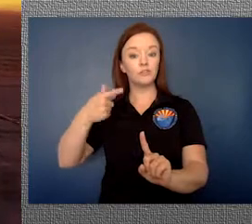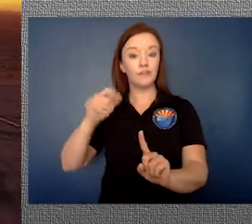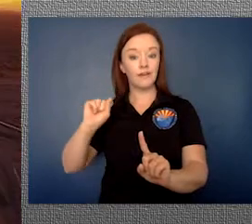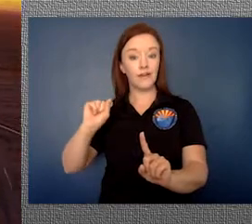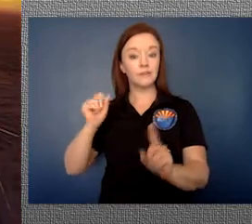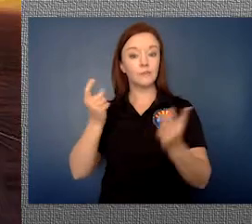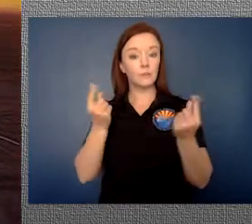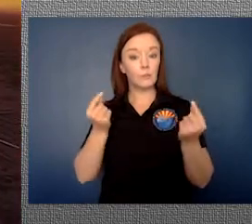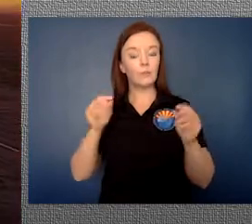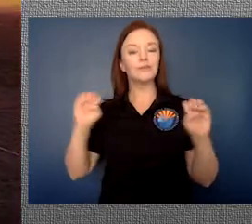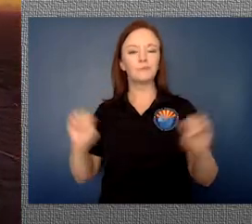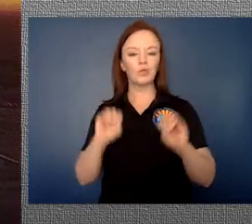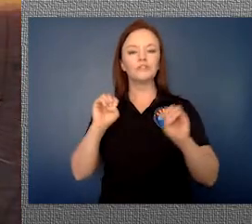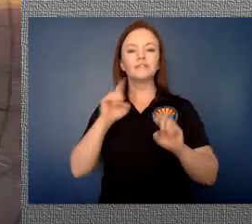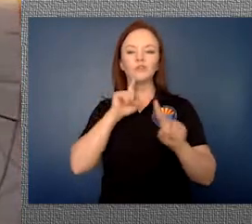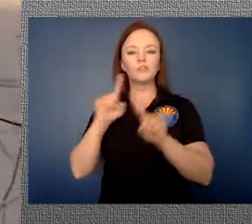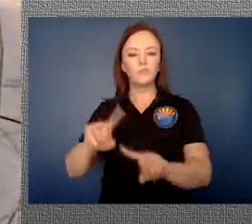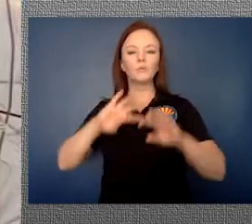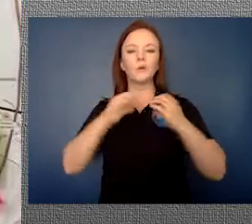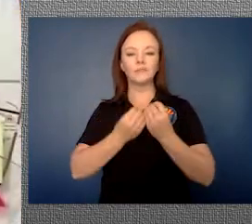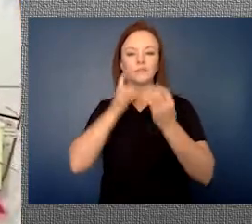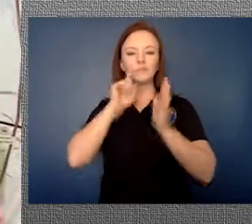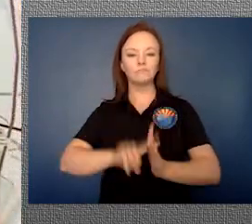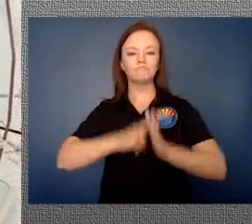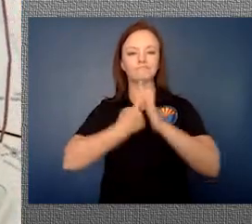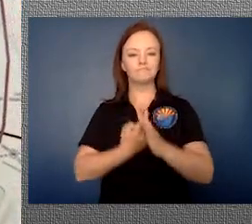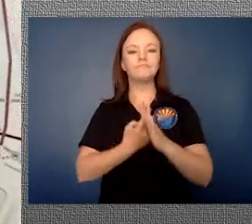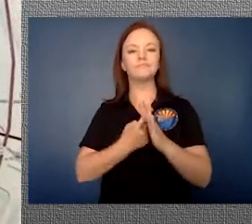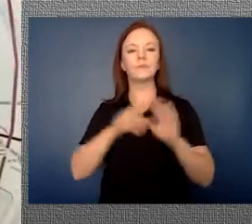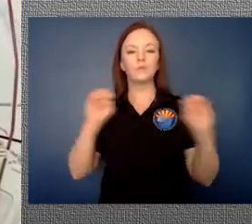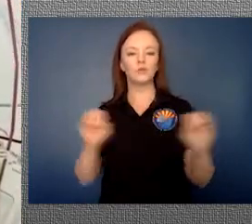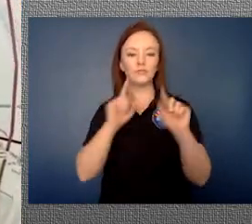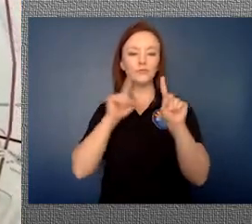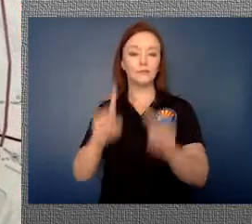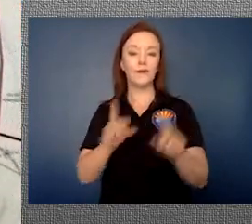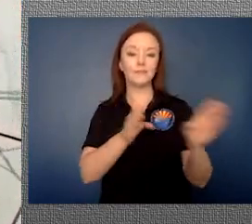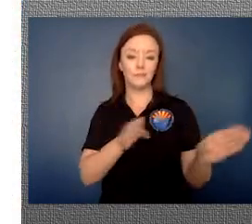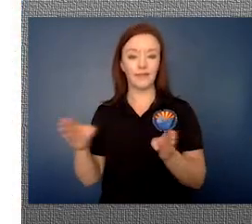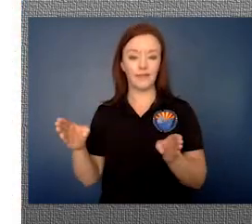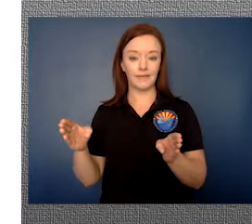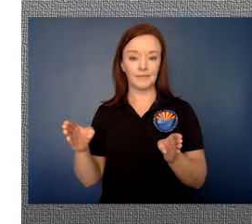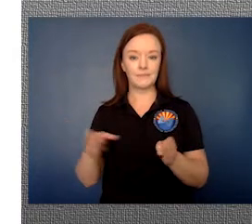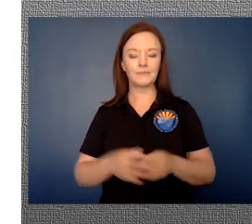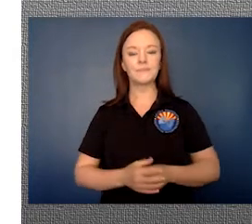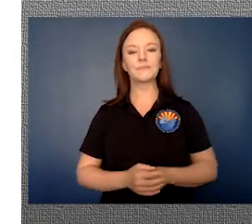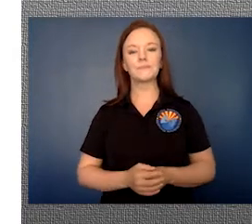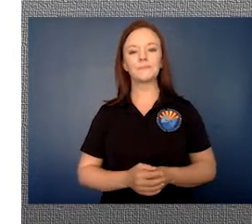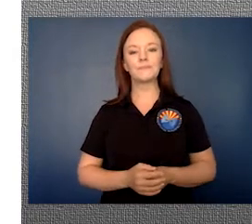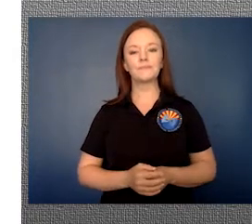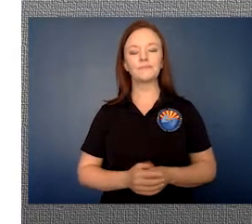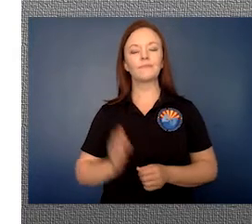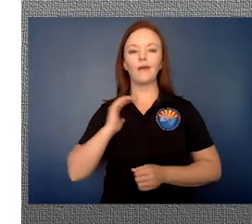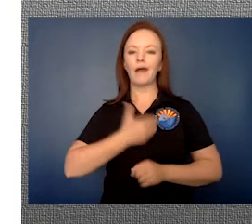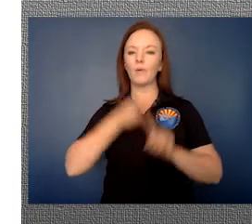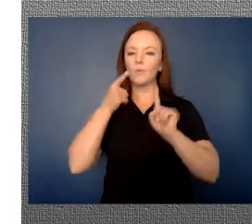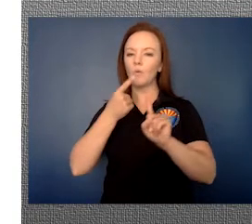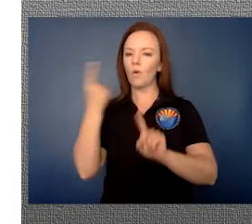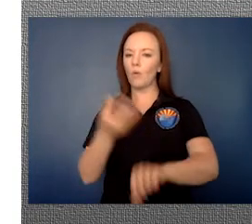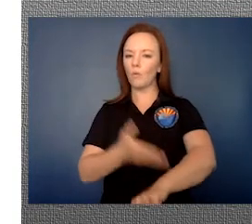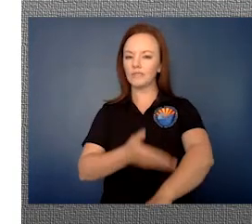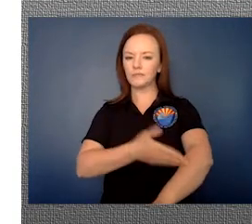emergency response organizations will initiate the off-site emergency response plan. As part of a continual improvement